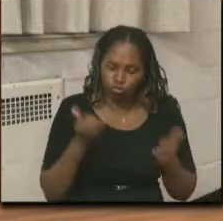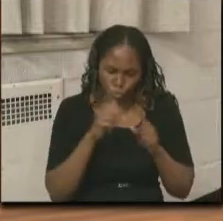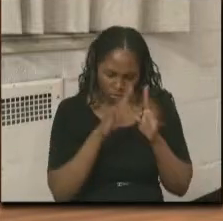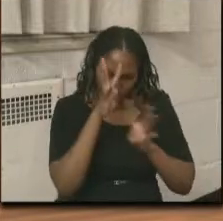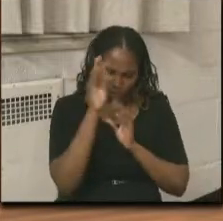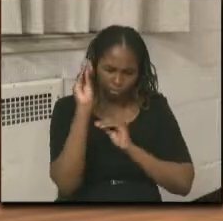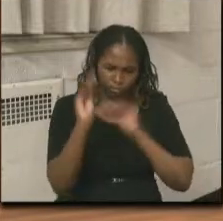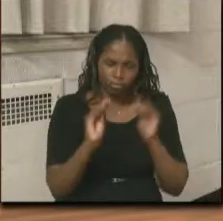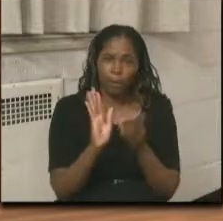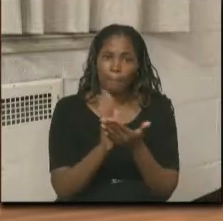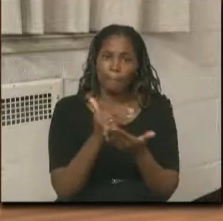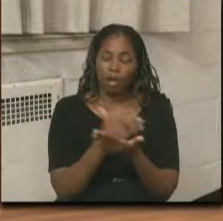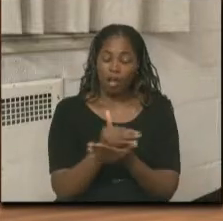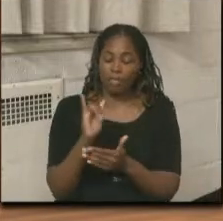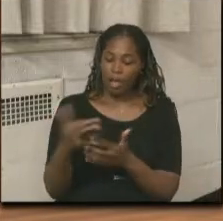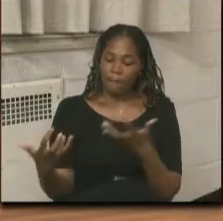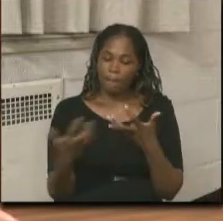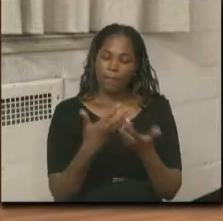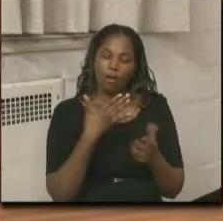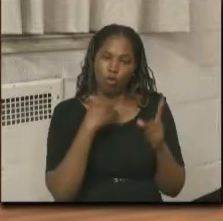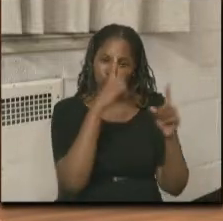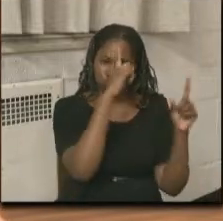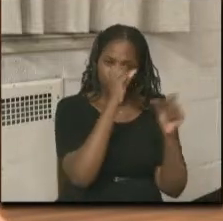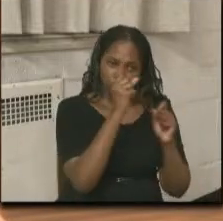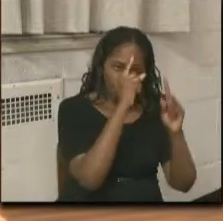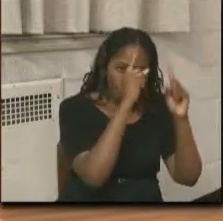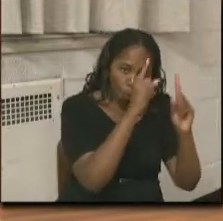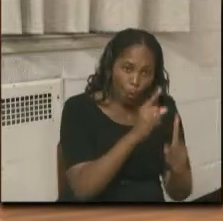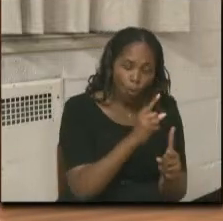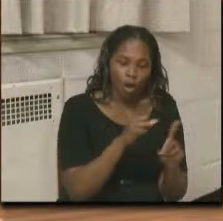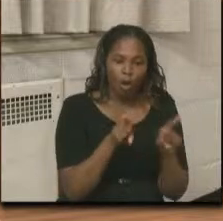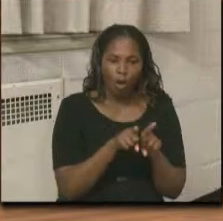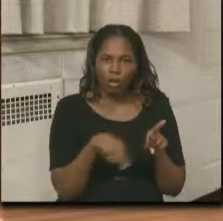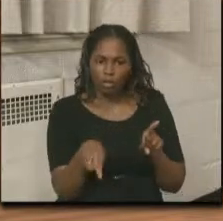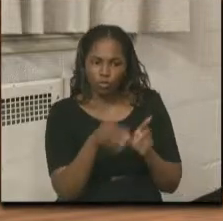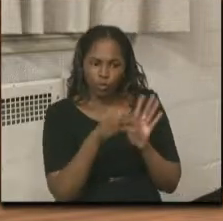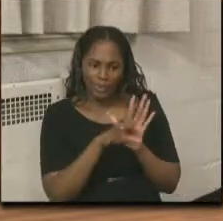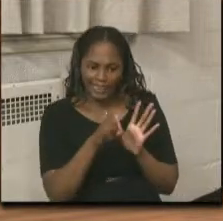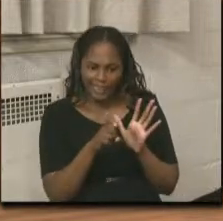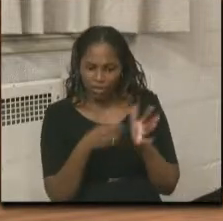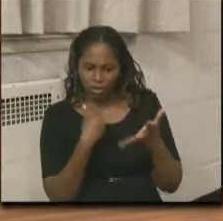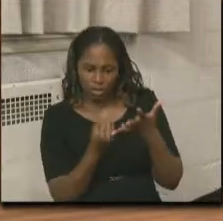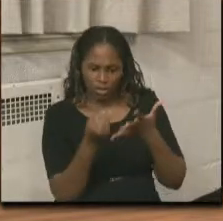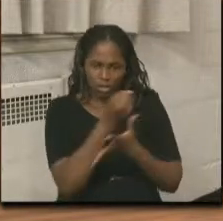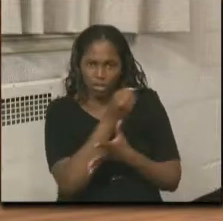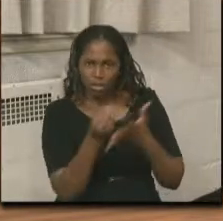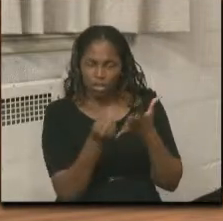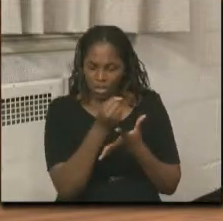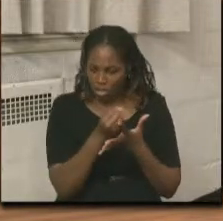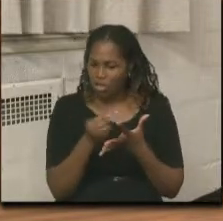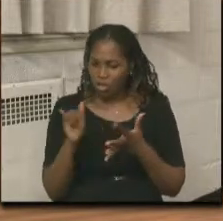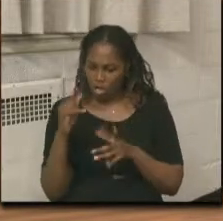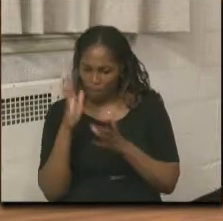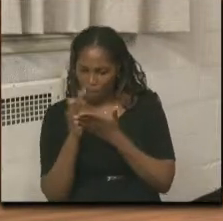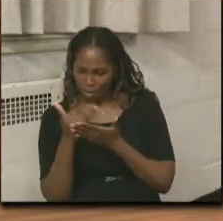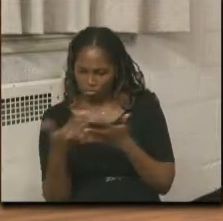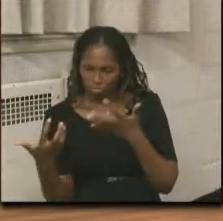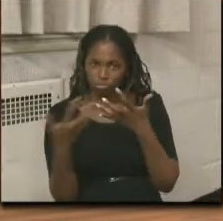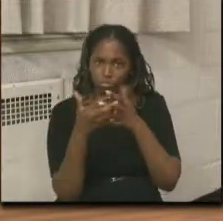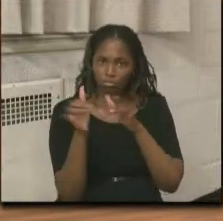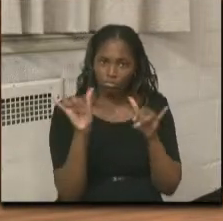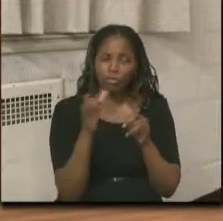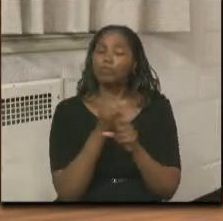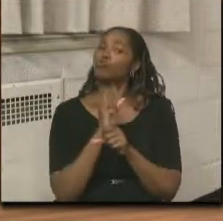that aligns with our strategic goals and priorities and the needs of our students and ensures the efficient use